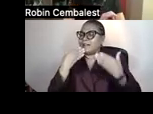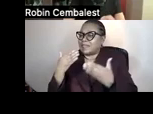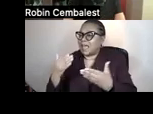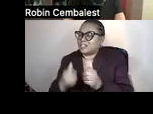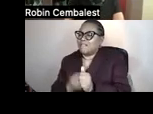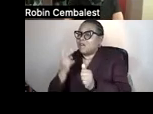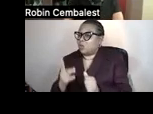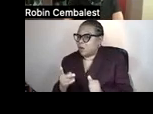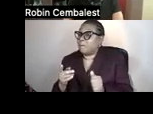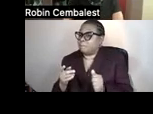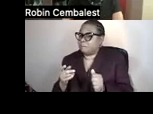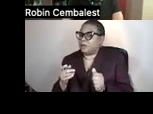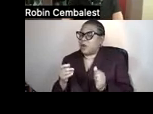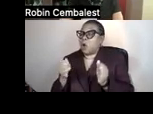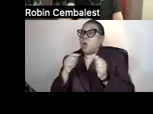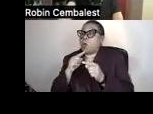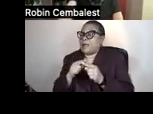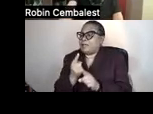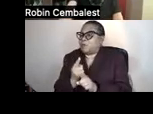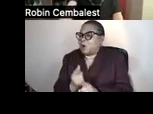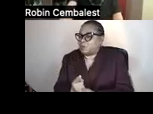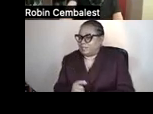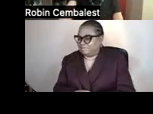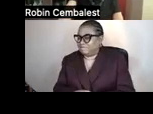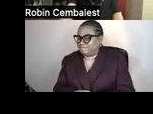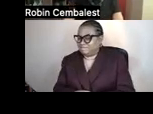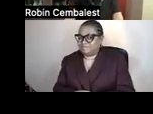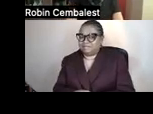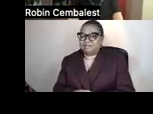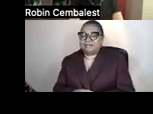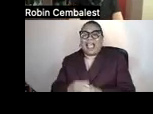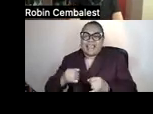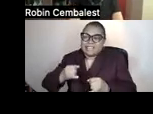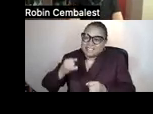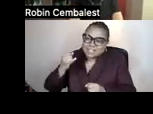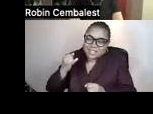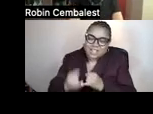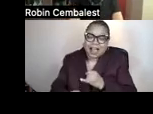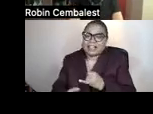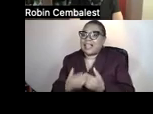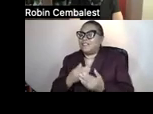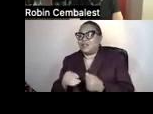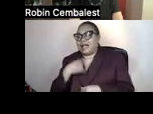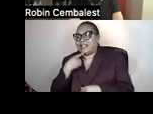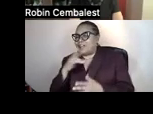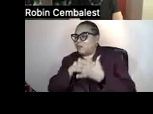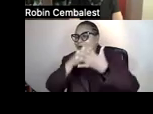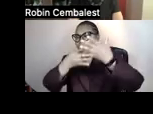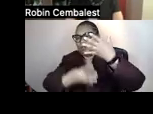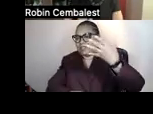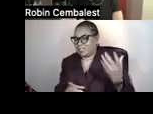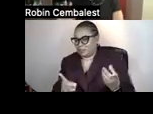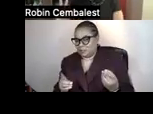follow up when appropriate. And finally, even though I gave you all these things to